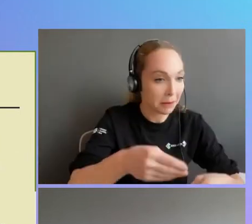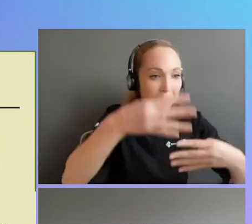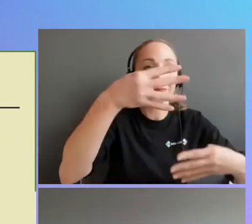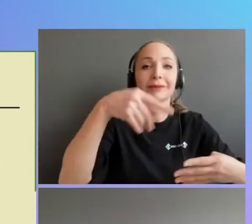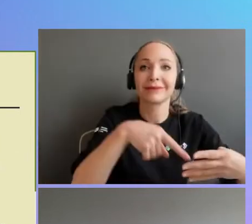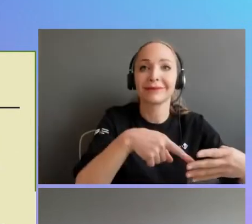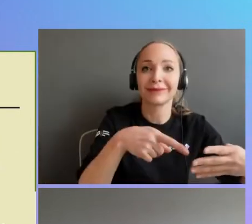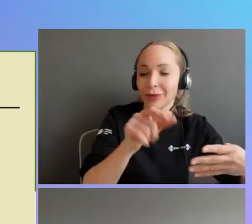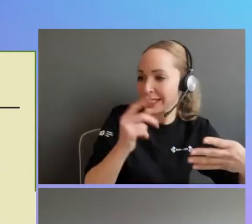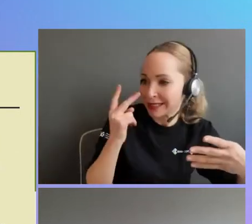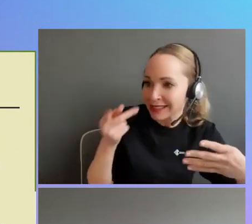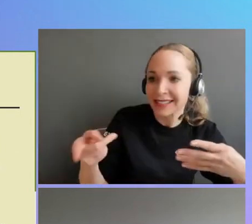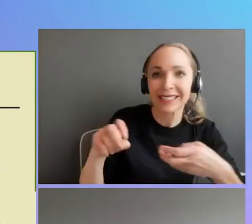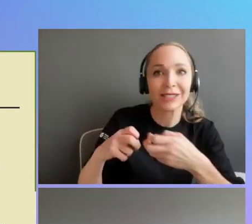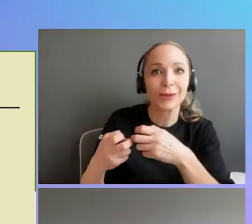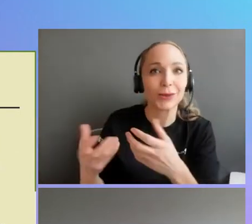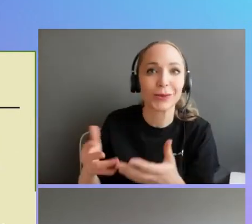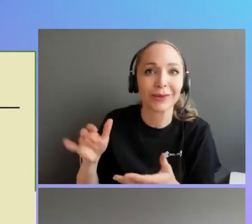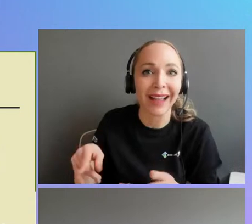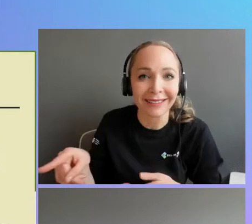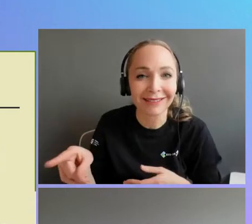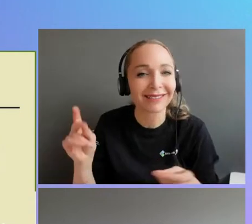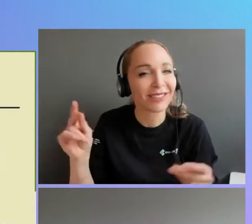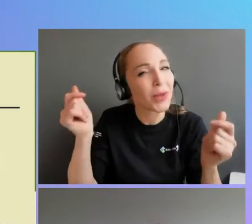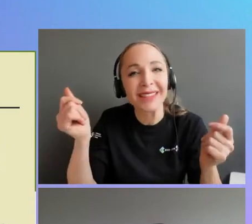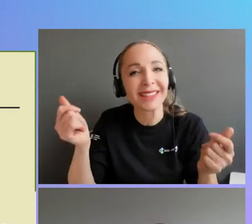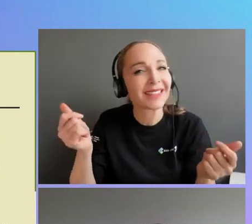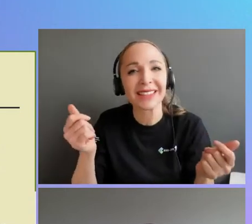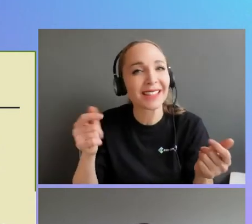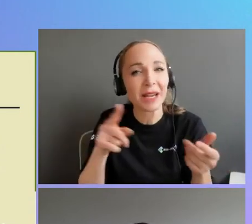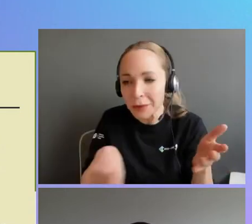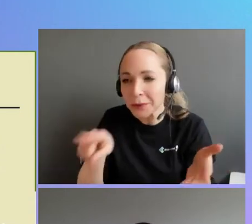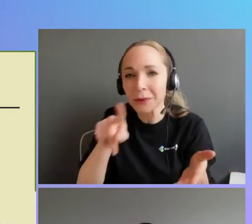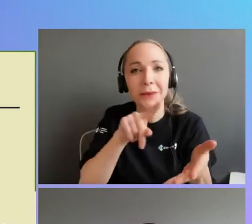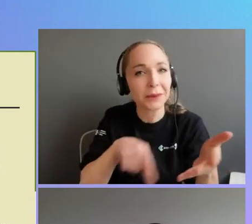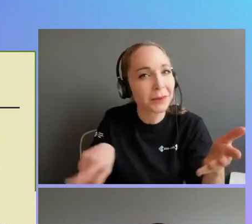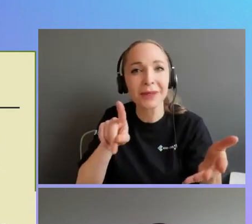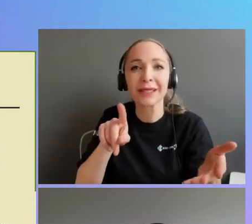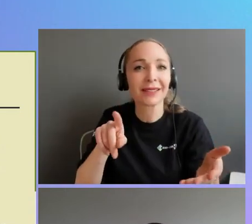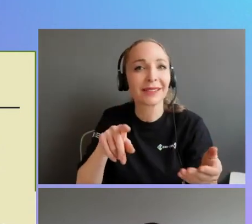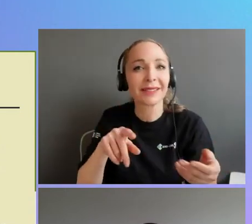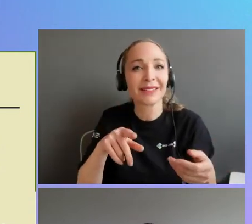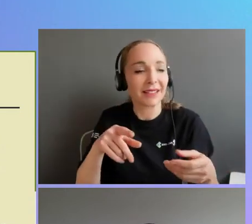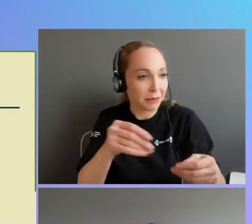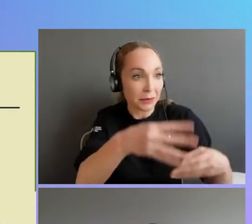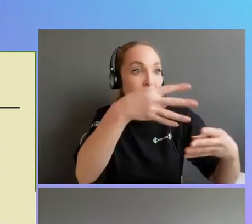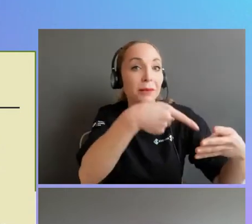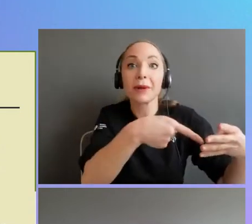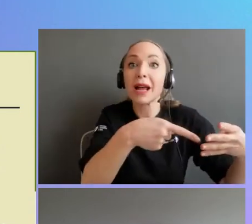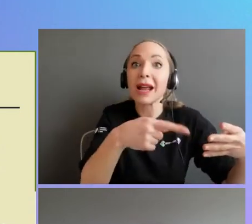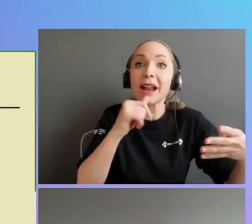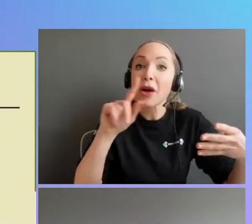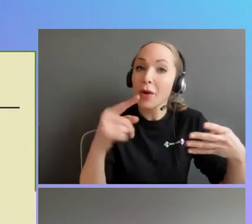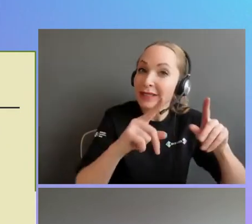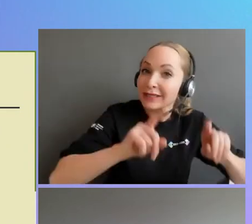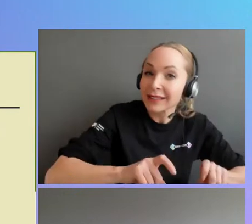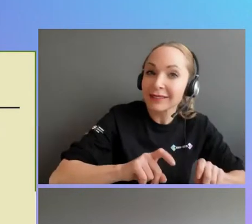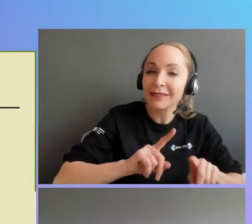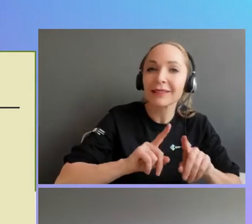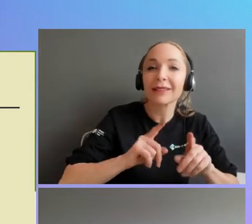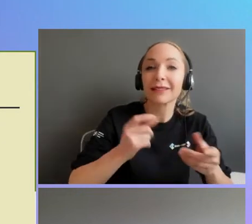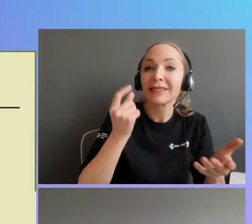issue was overcome or precisely define what to do as the next steps.